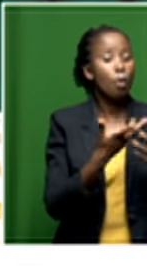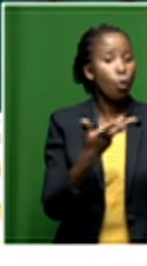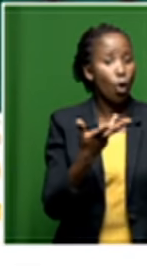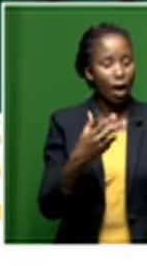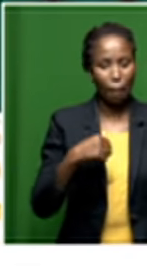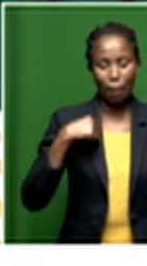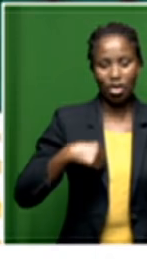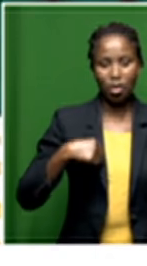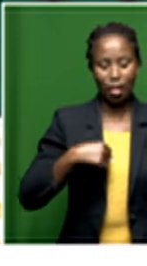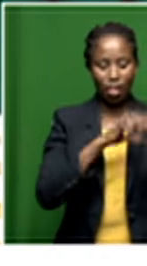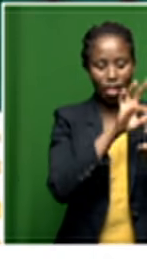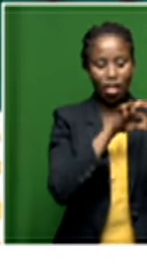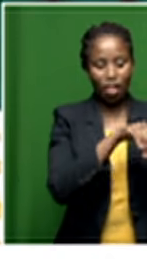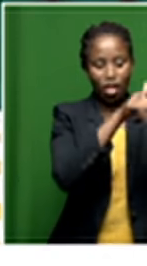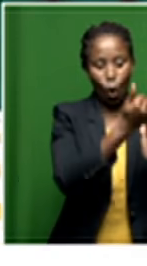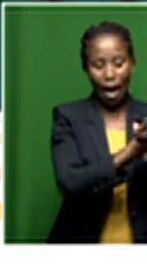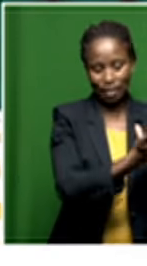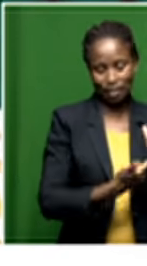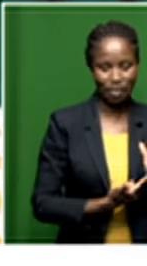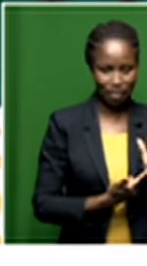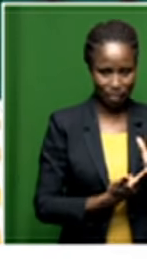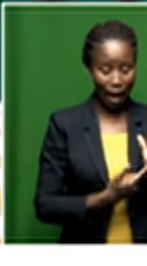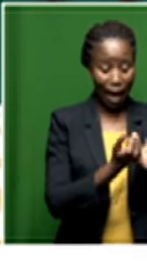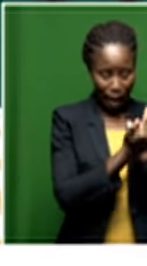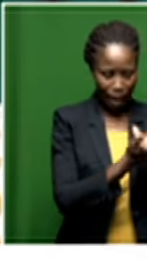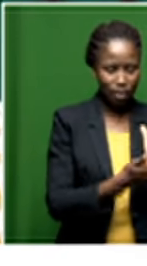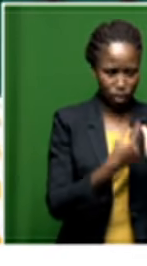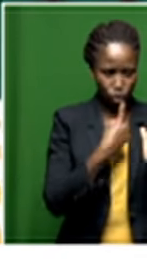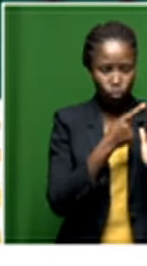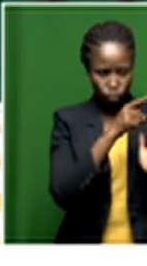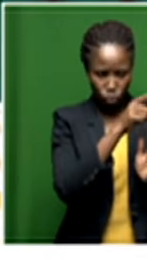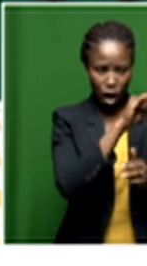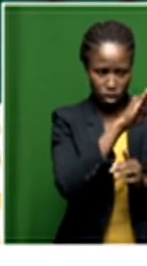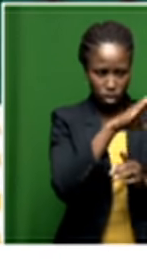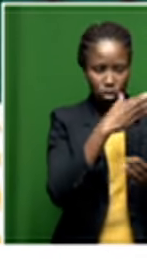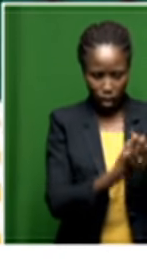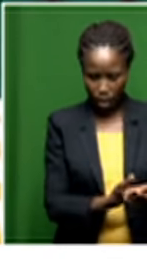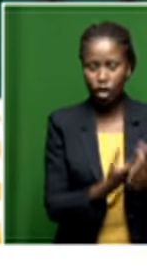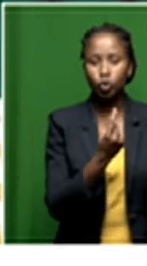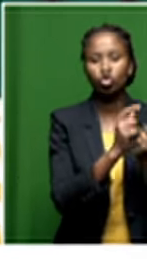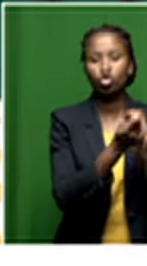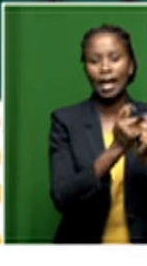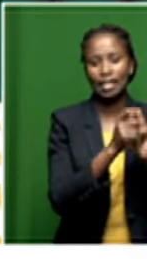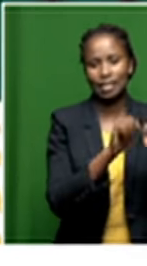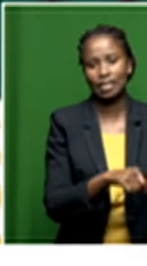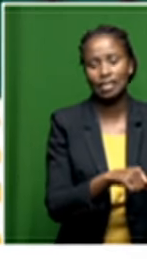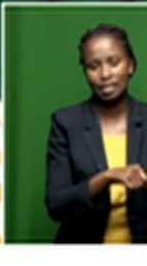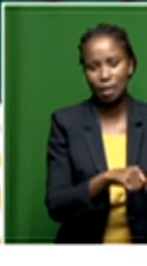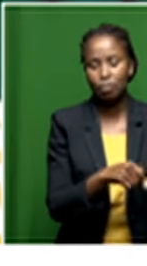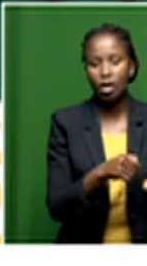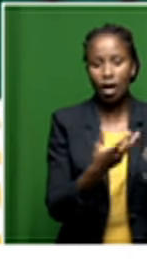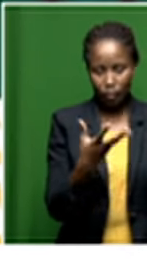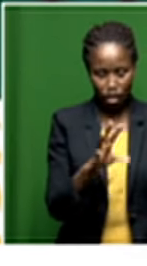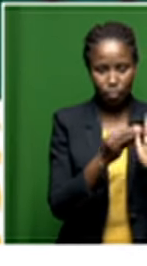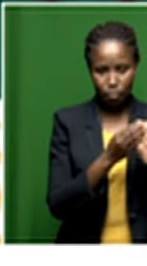Electoral Act. The Municipal Electoral Act does give the IEC that mandate for a number of